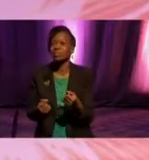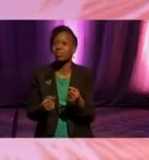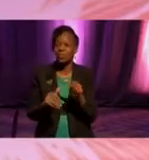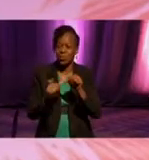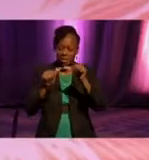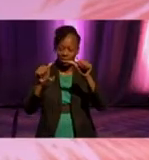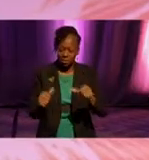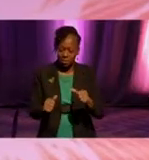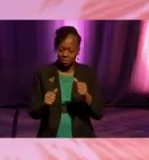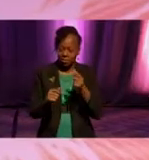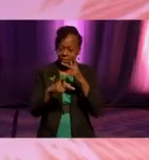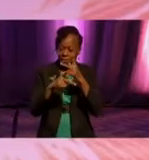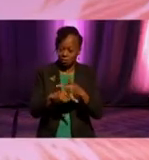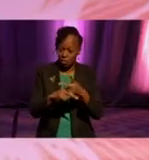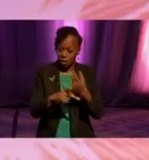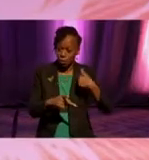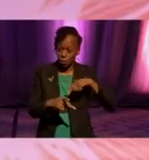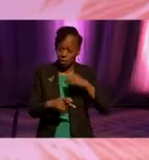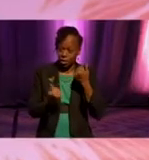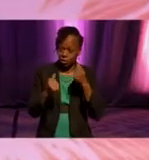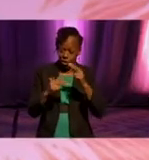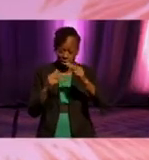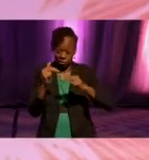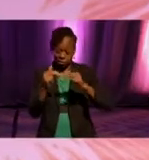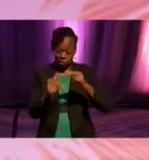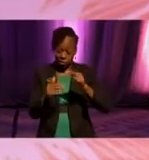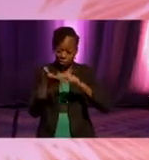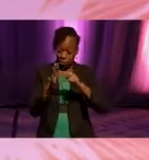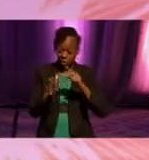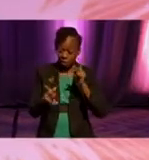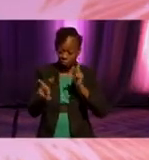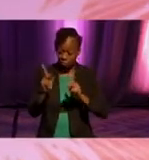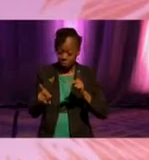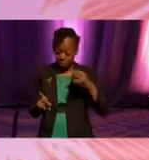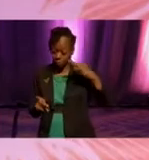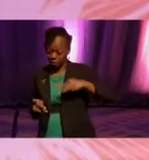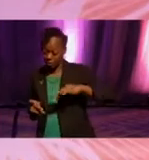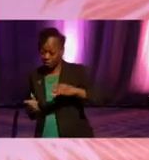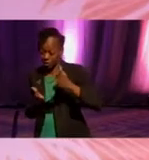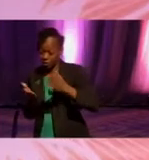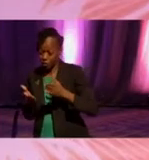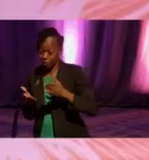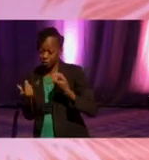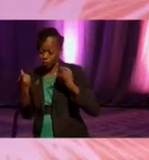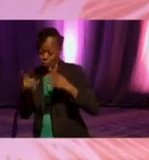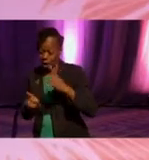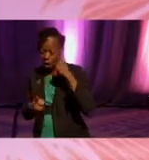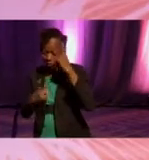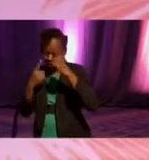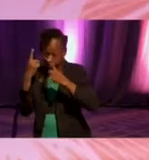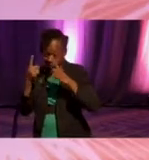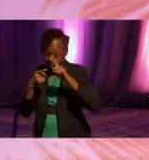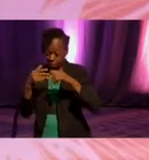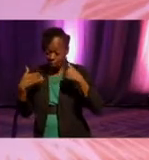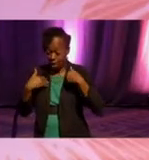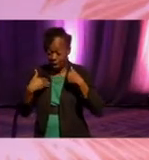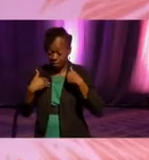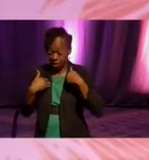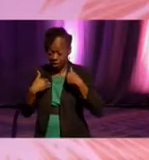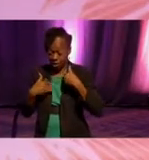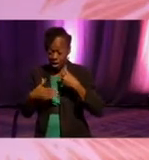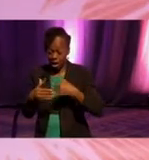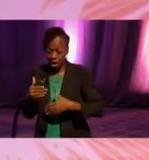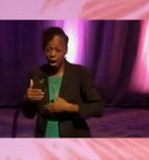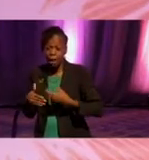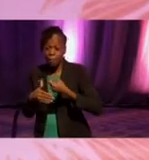take advantage of services as they're thinking about having a baby and beyond are going to